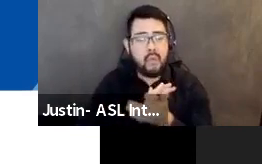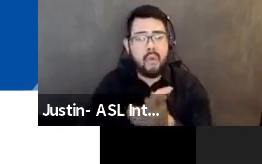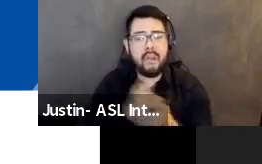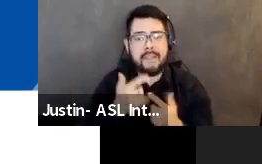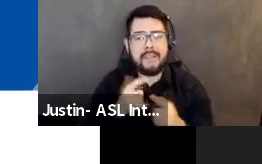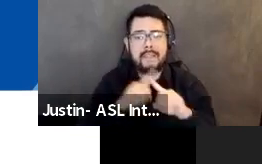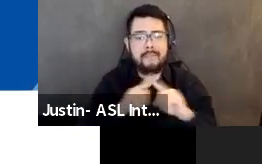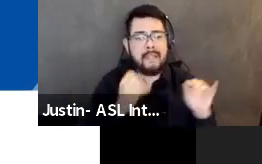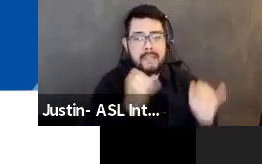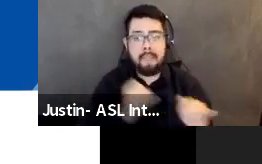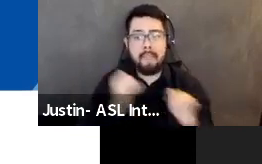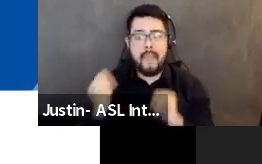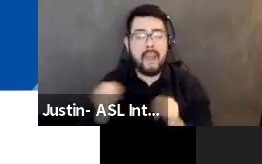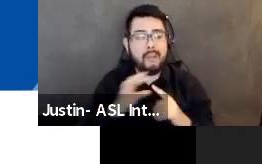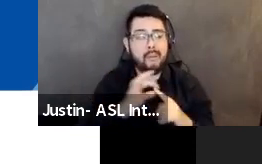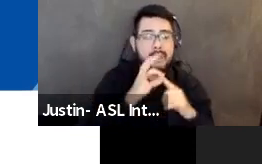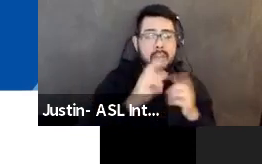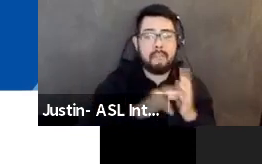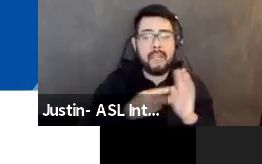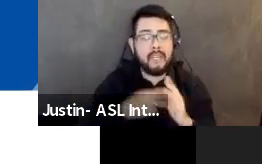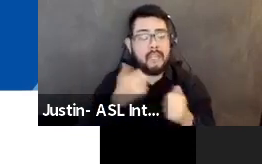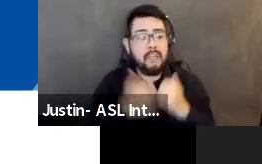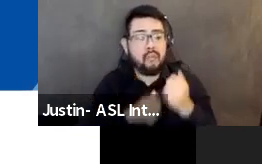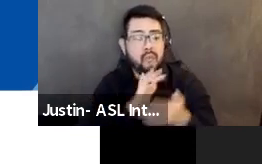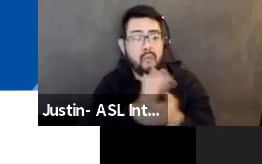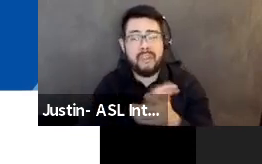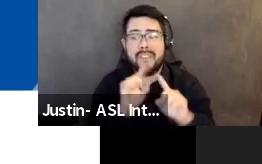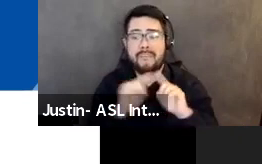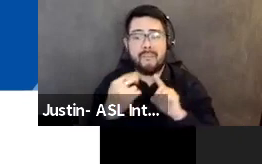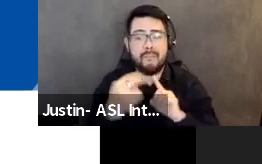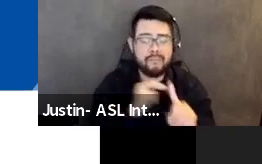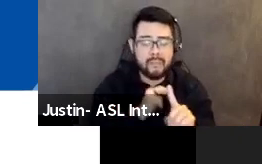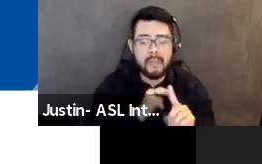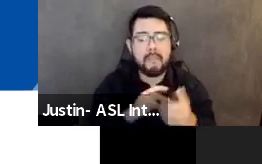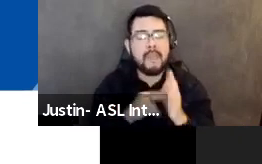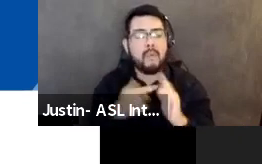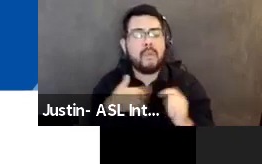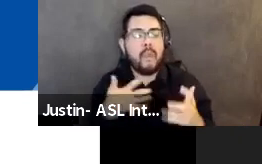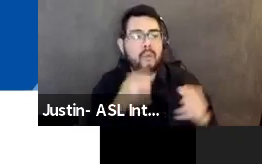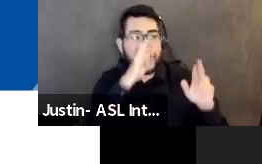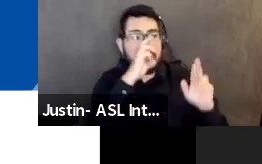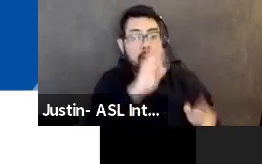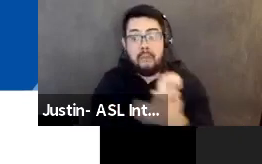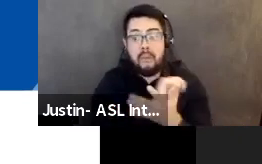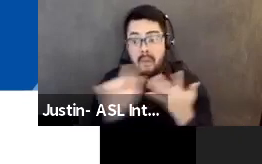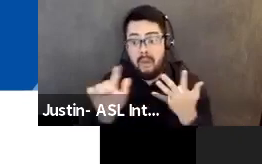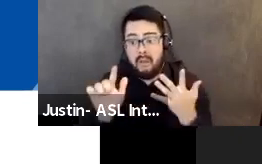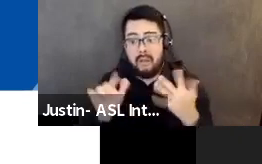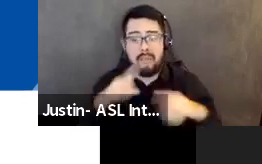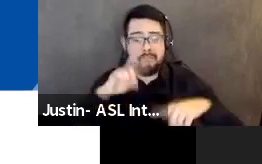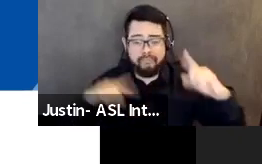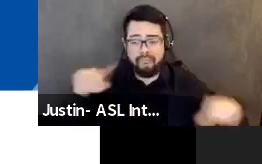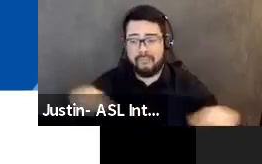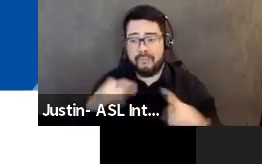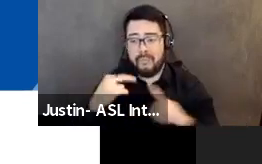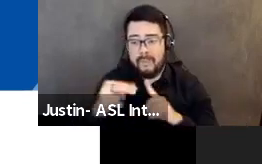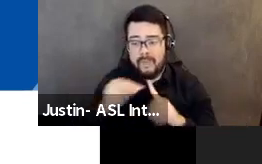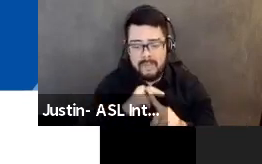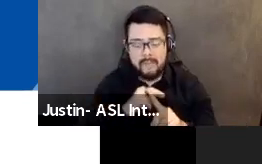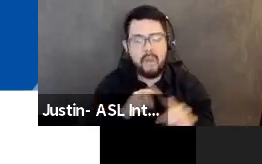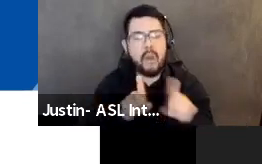speed each school has a different perspective and what we're trying to do is respect those perspectives and make sure that we're supporting